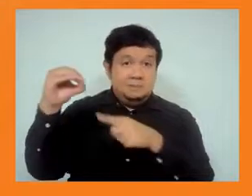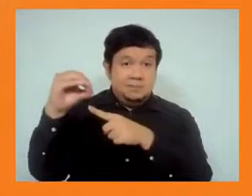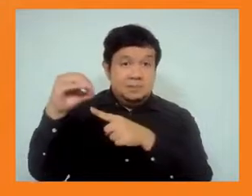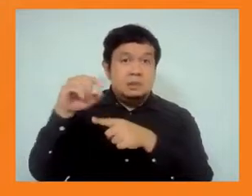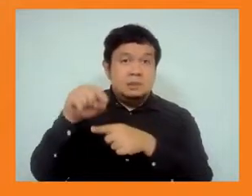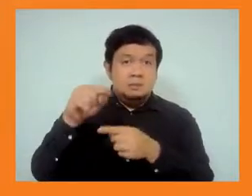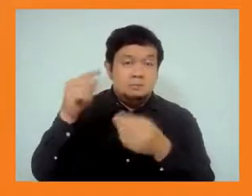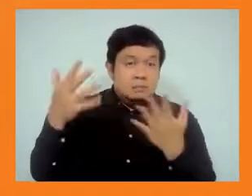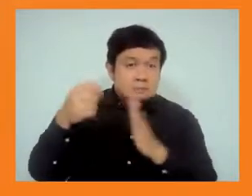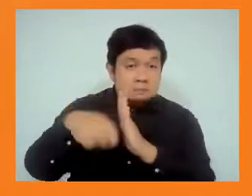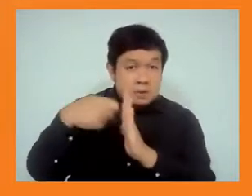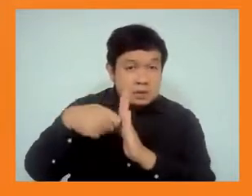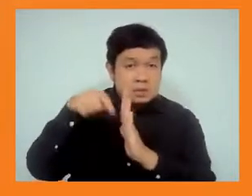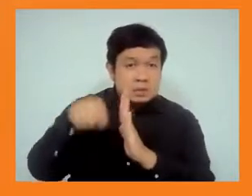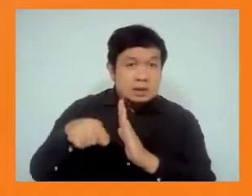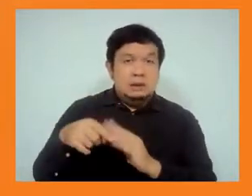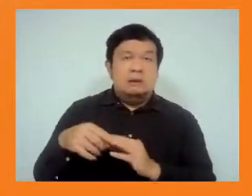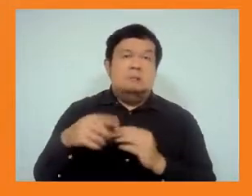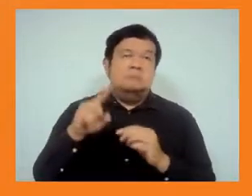year and a half,